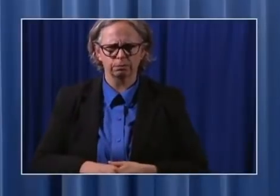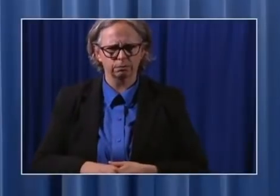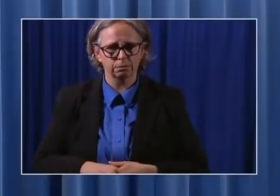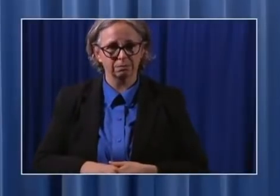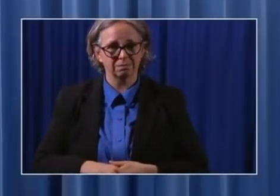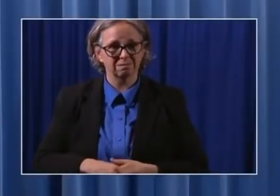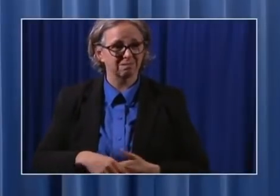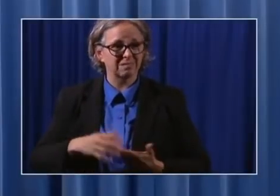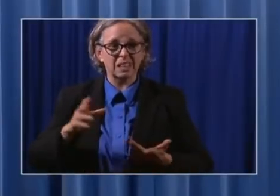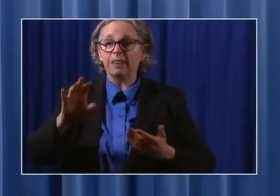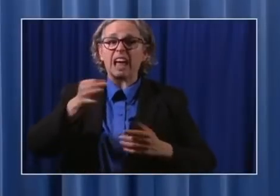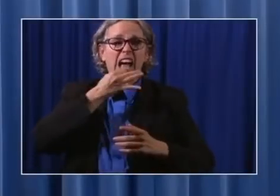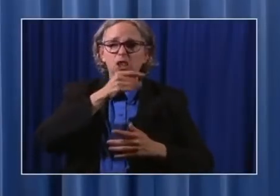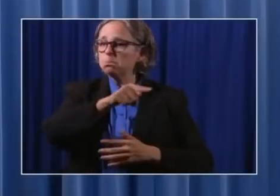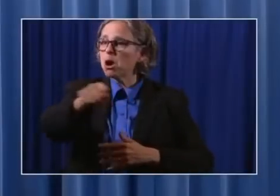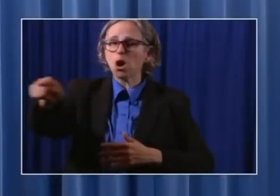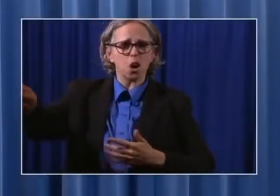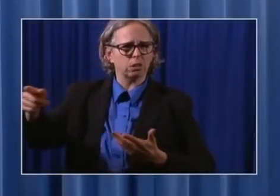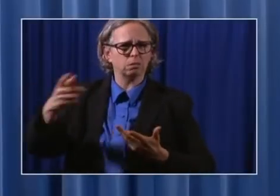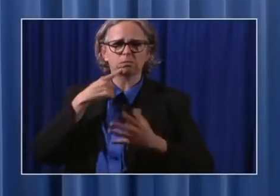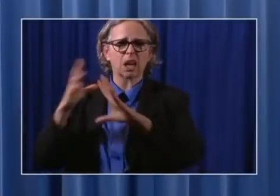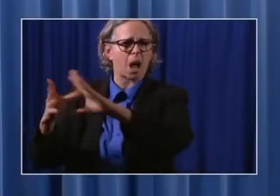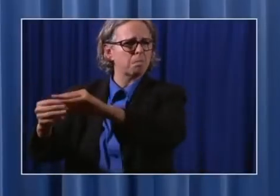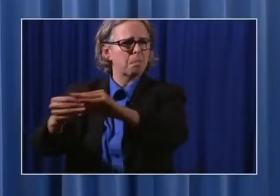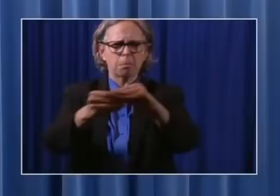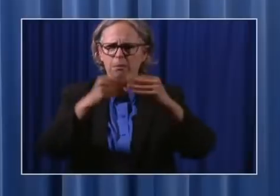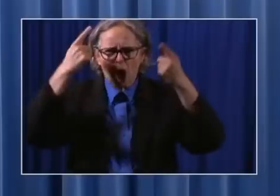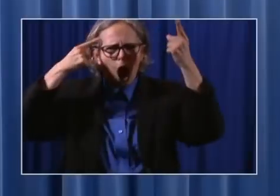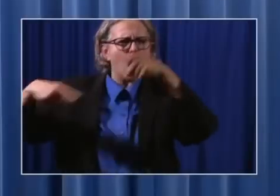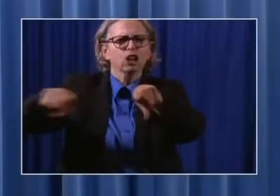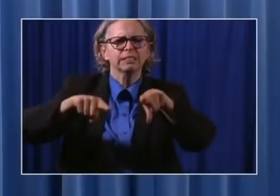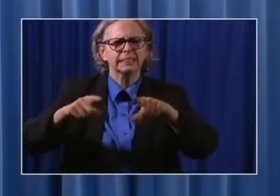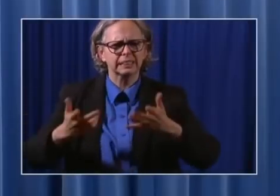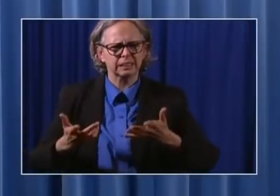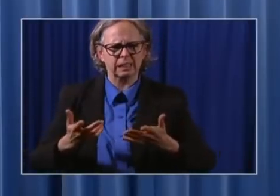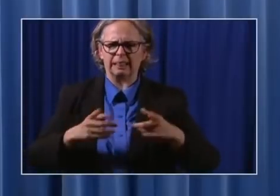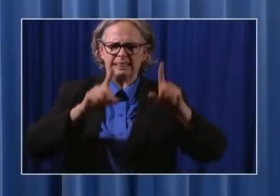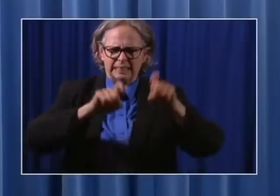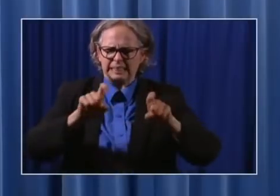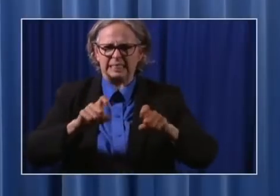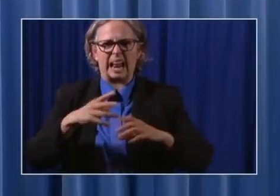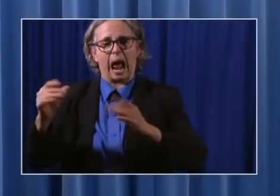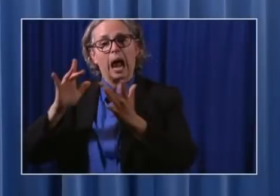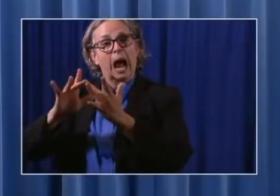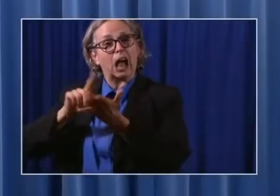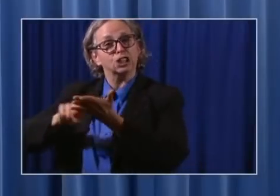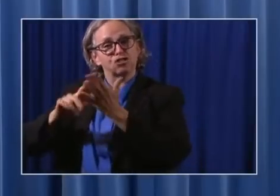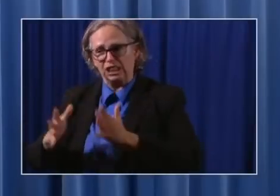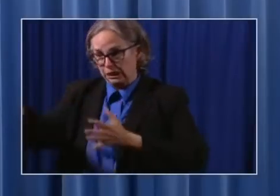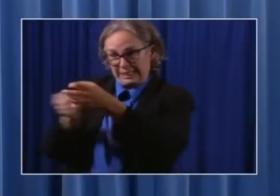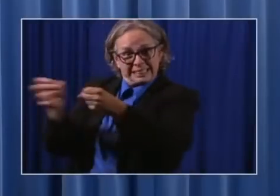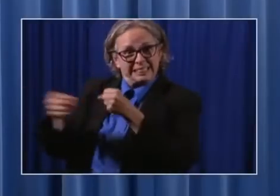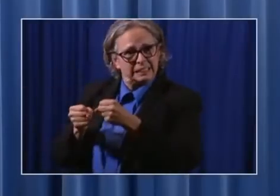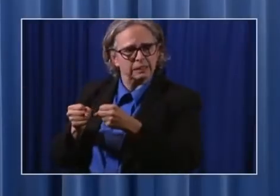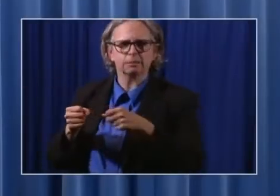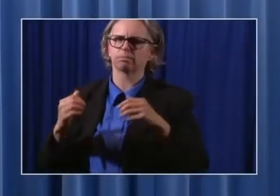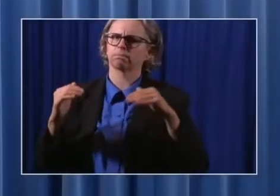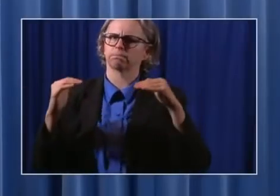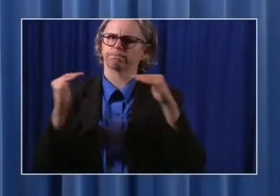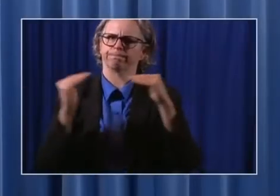almost pretty much unanimous on this. Tracing is important. Testing is important. Look, we're not where we want to be. We're